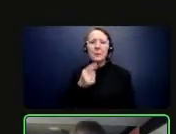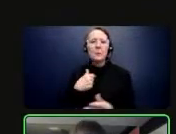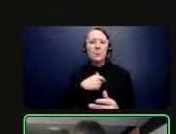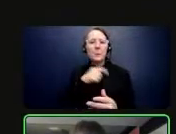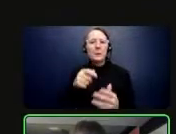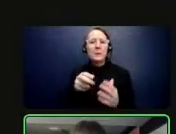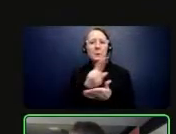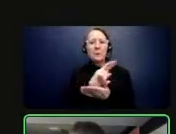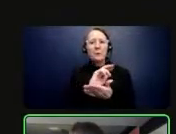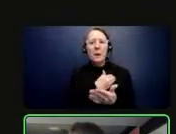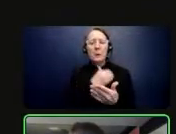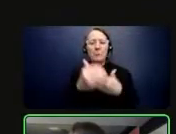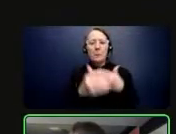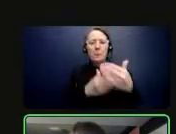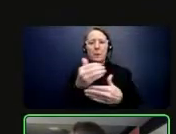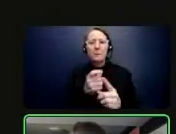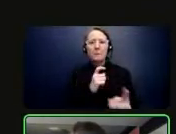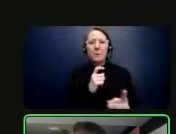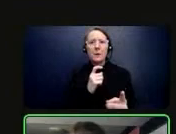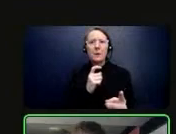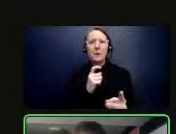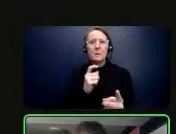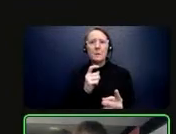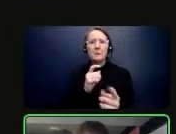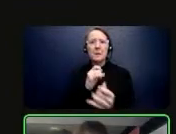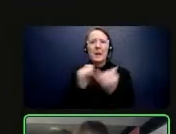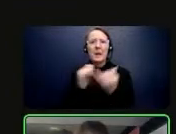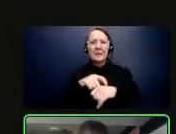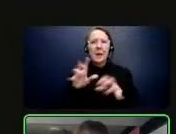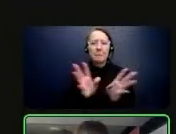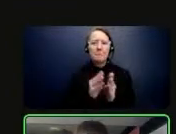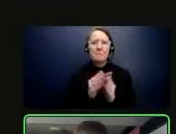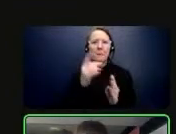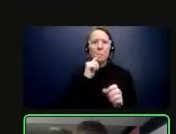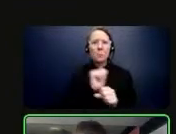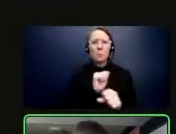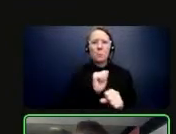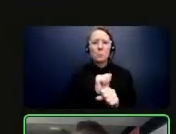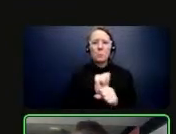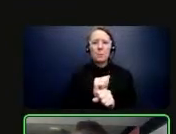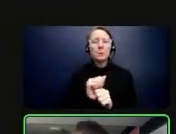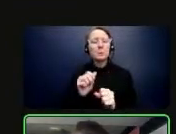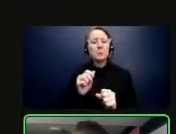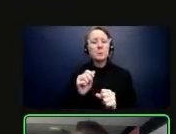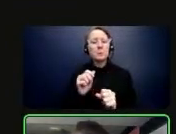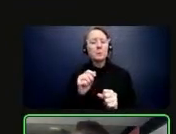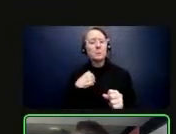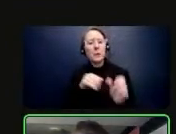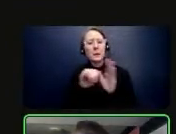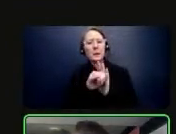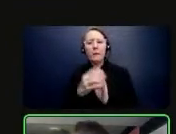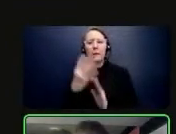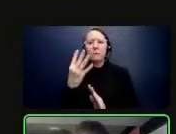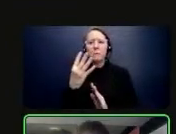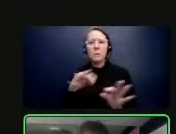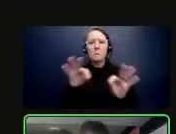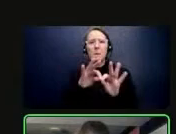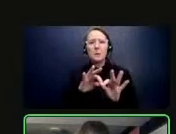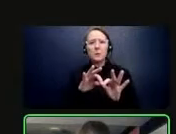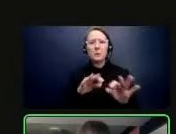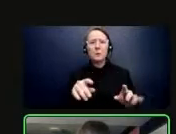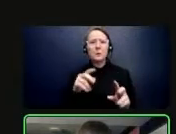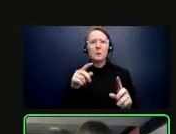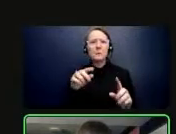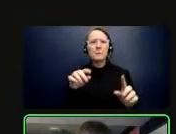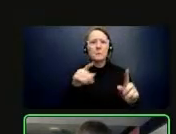our progress from our last work session where we identified those four major priorities and gained some consensus on